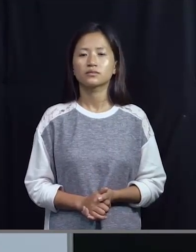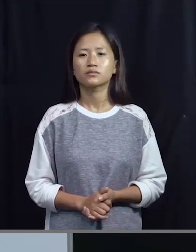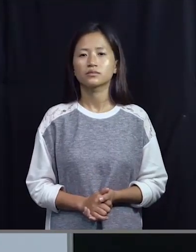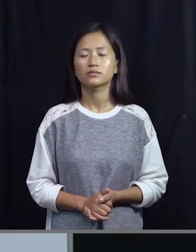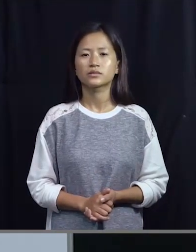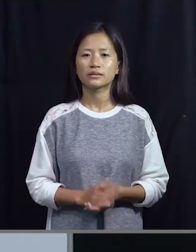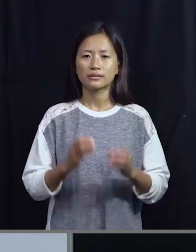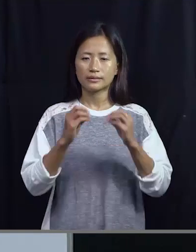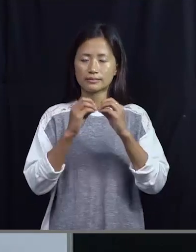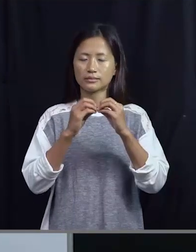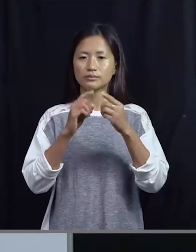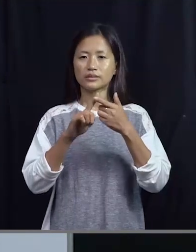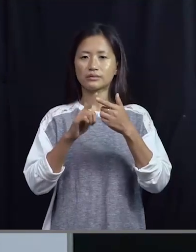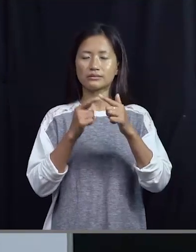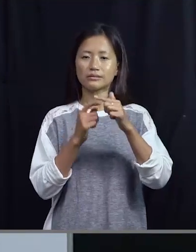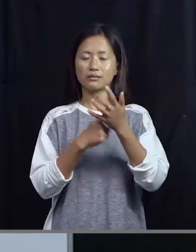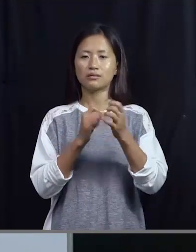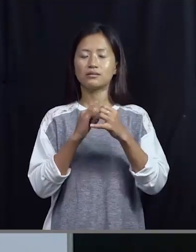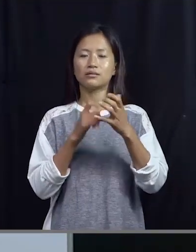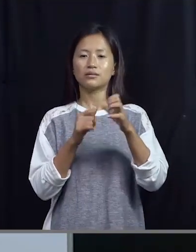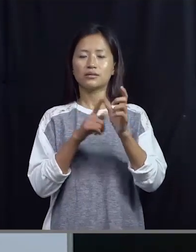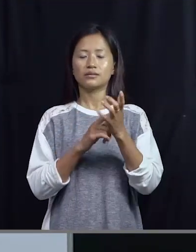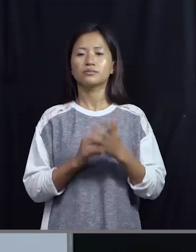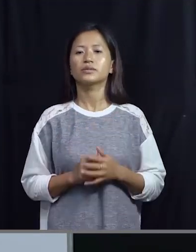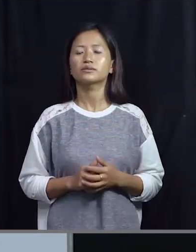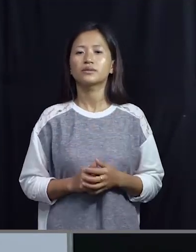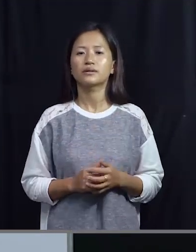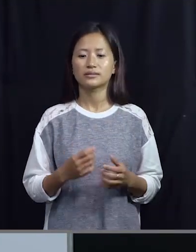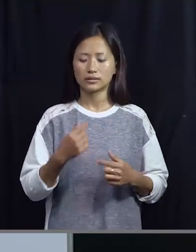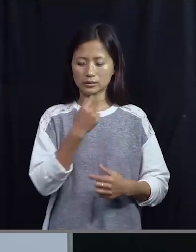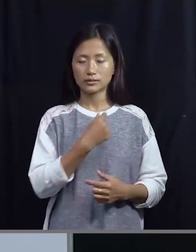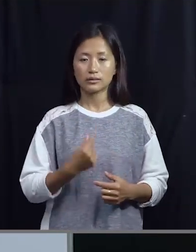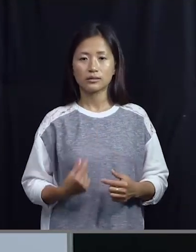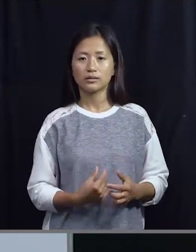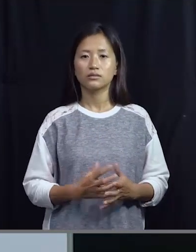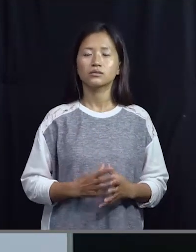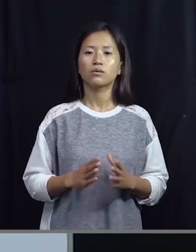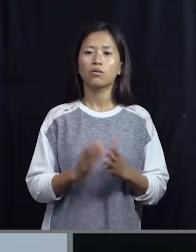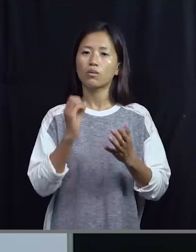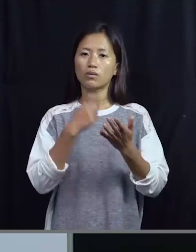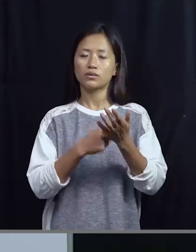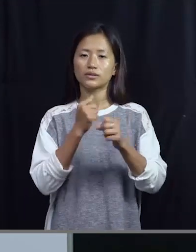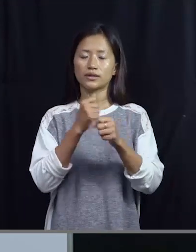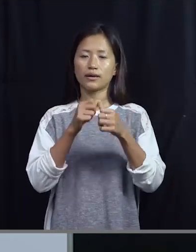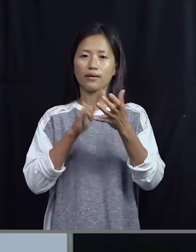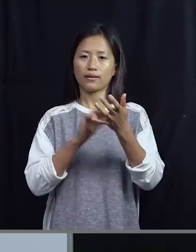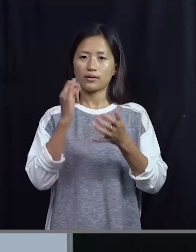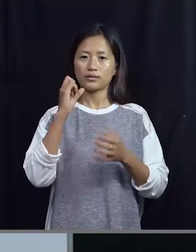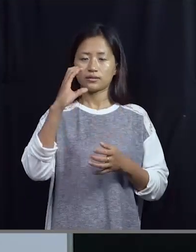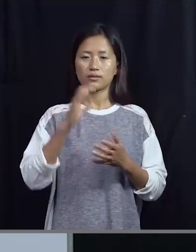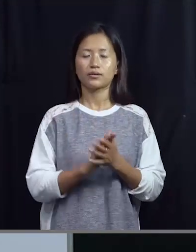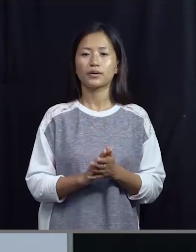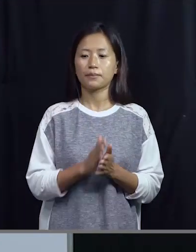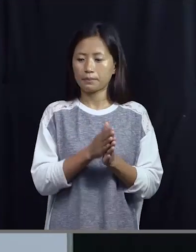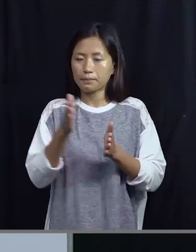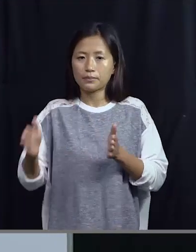the bacteria and all, they digest it. So the bacteria, they digest the organic matter. Besides